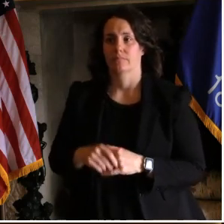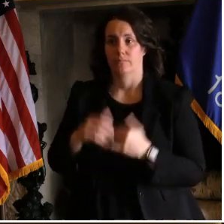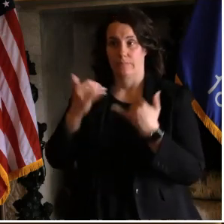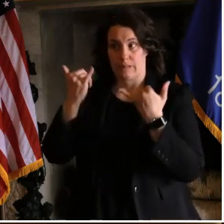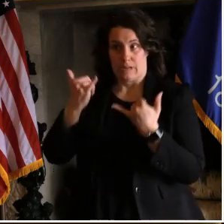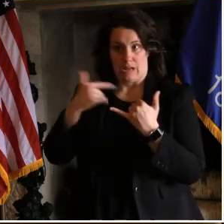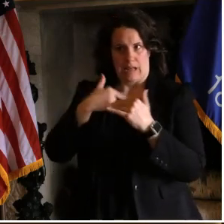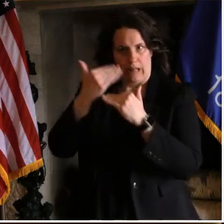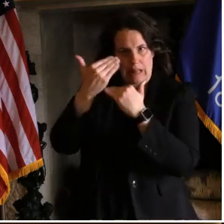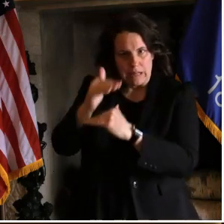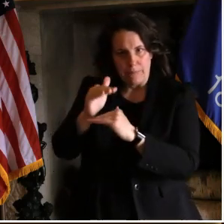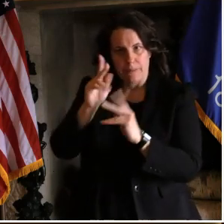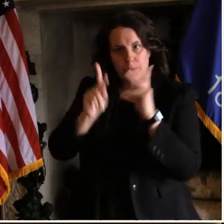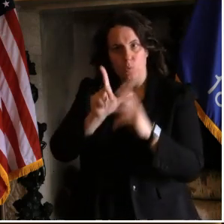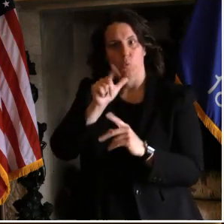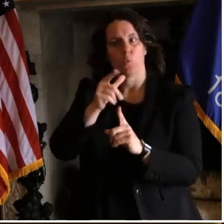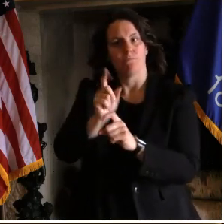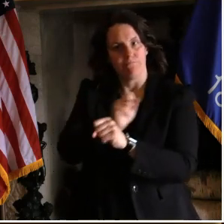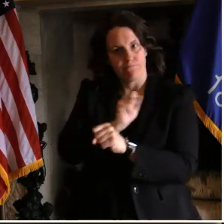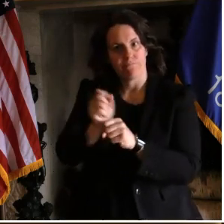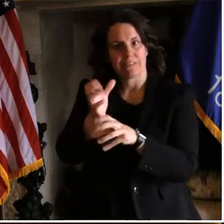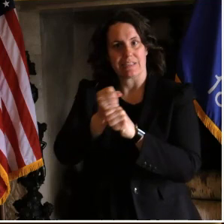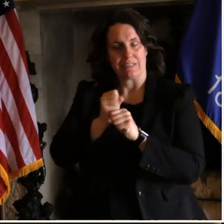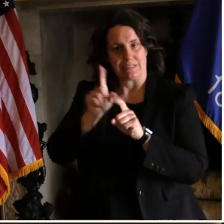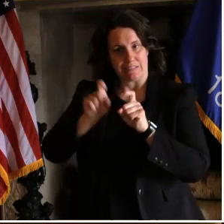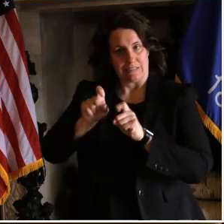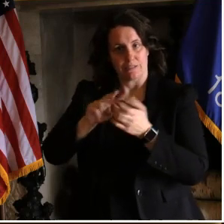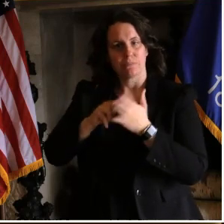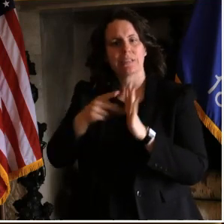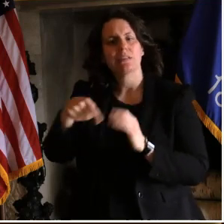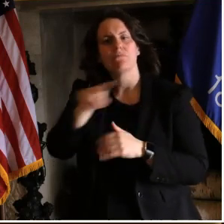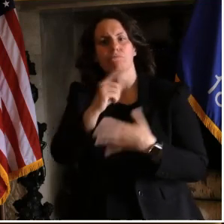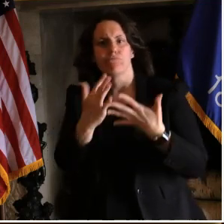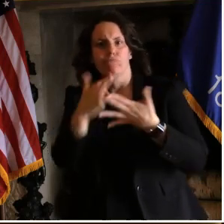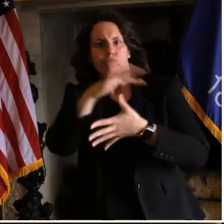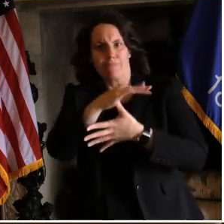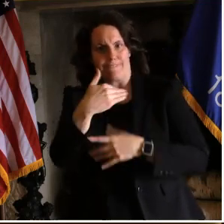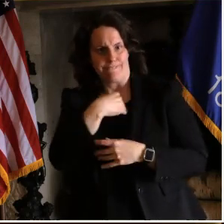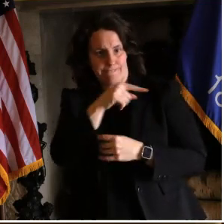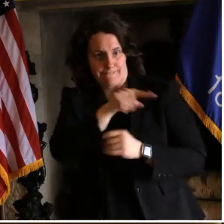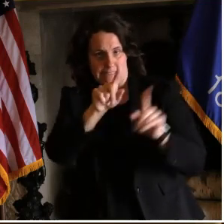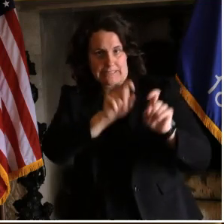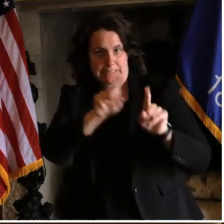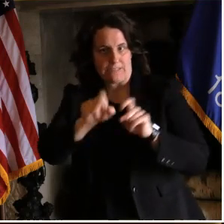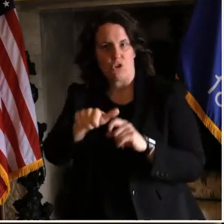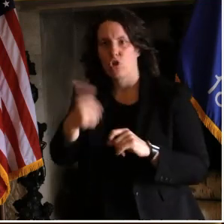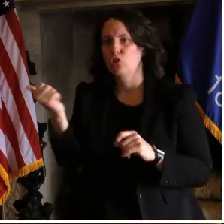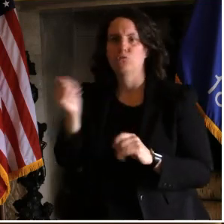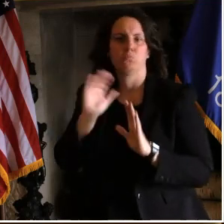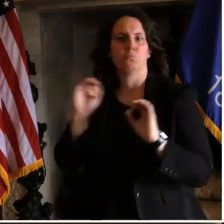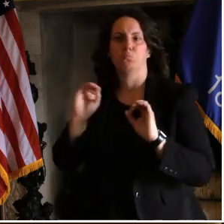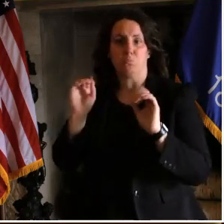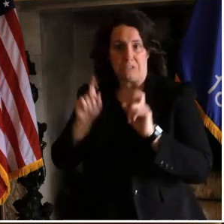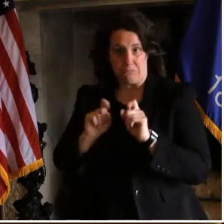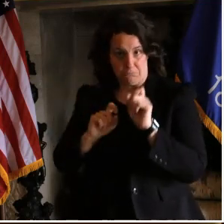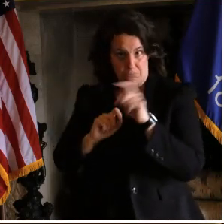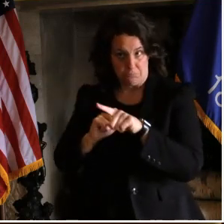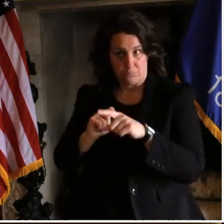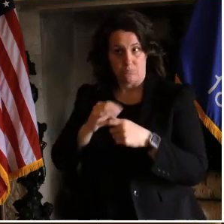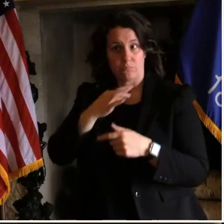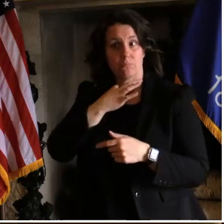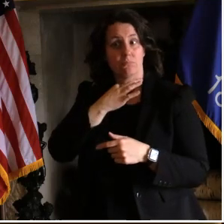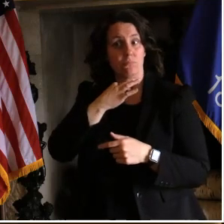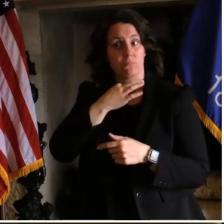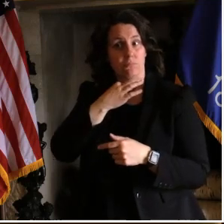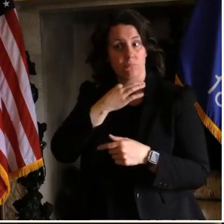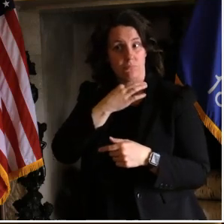tier 1 and 2, or prioritizing those tier 1 and 2 patients, I'm just curious about what effect that has on how well